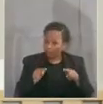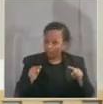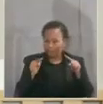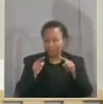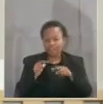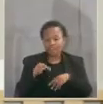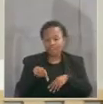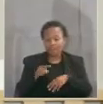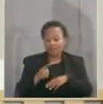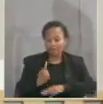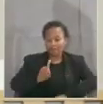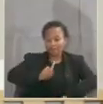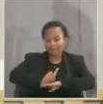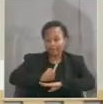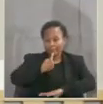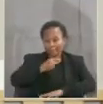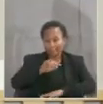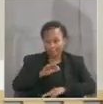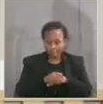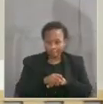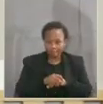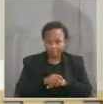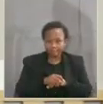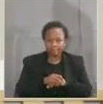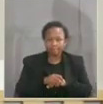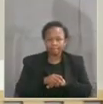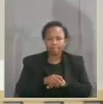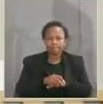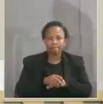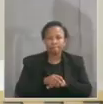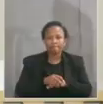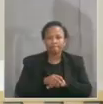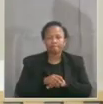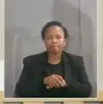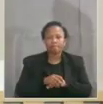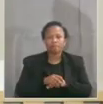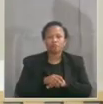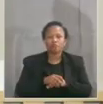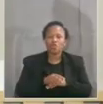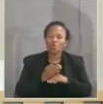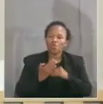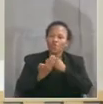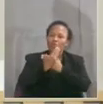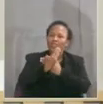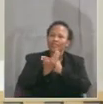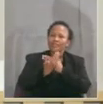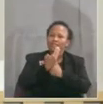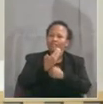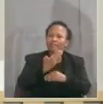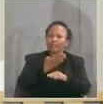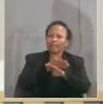these 2 points of threats